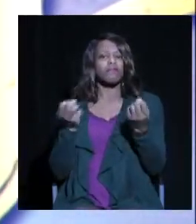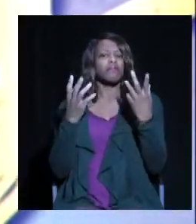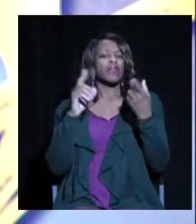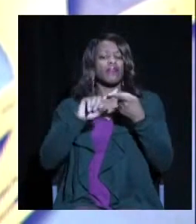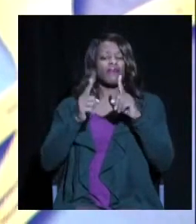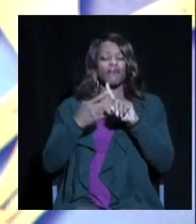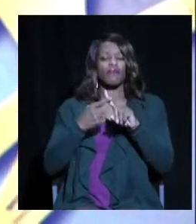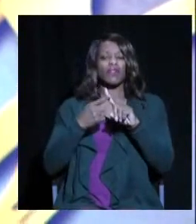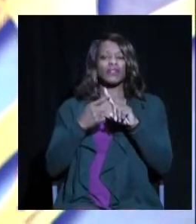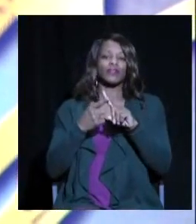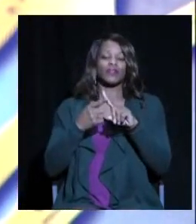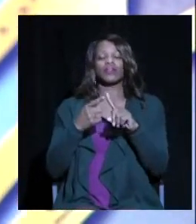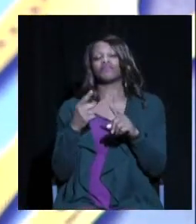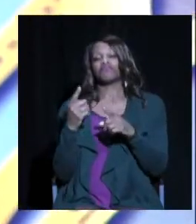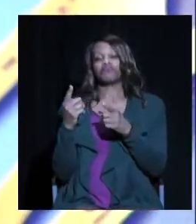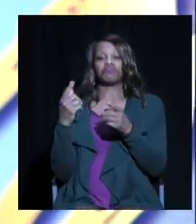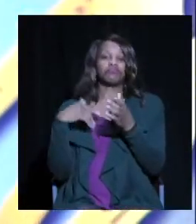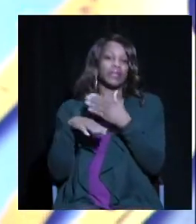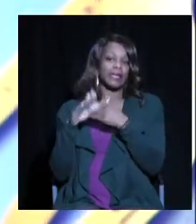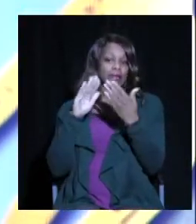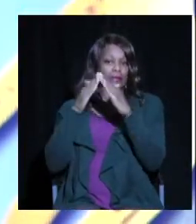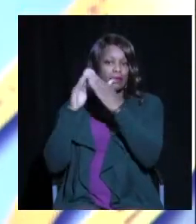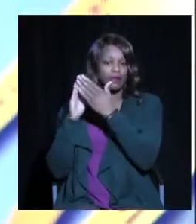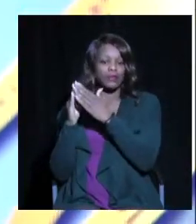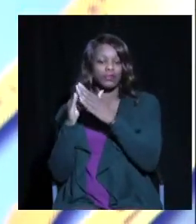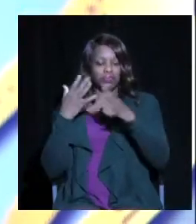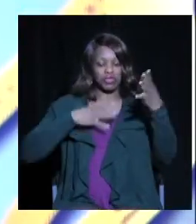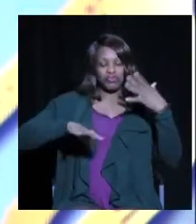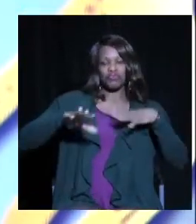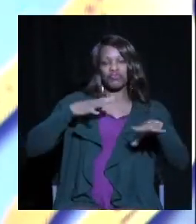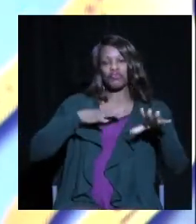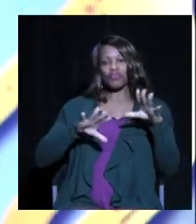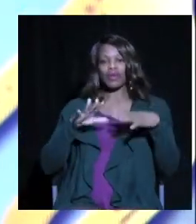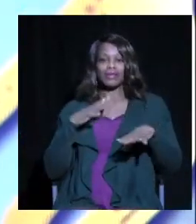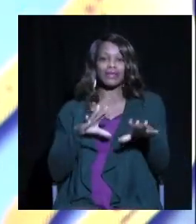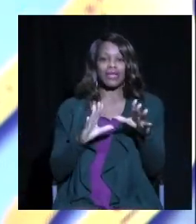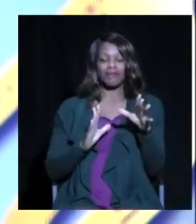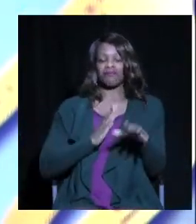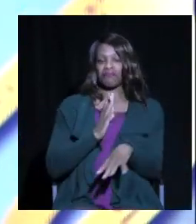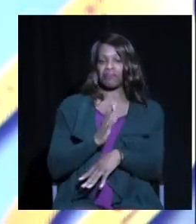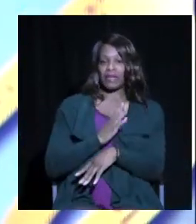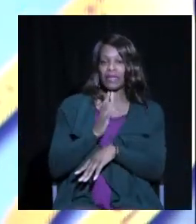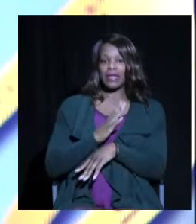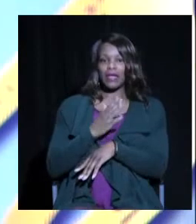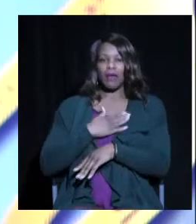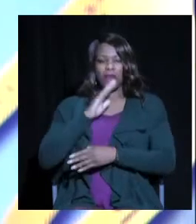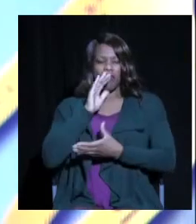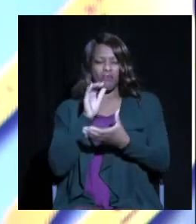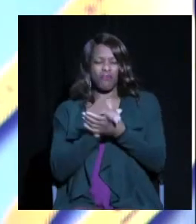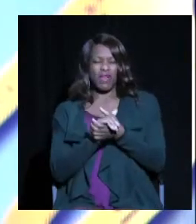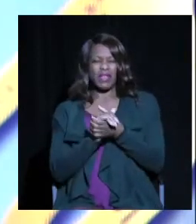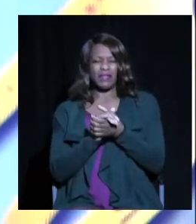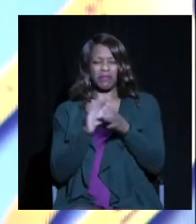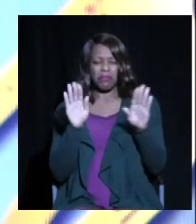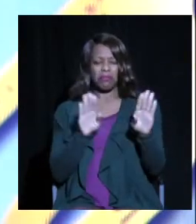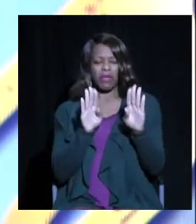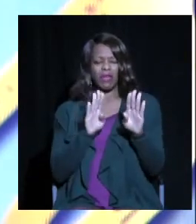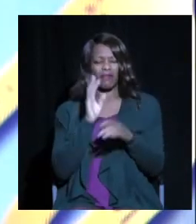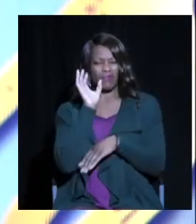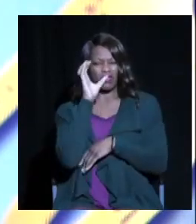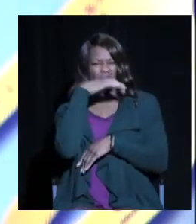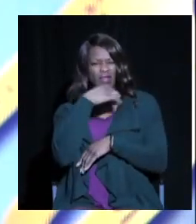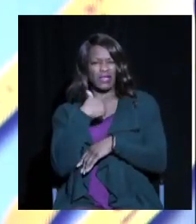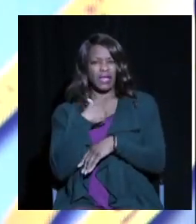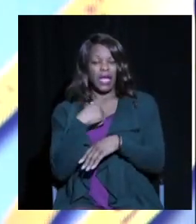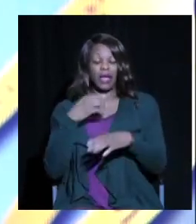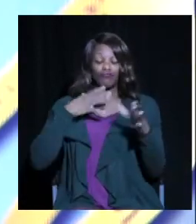so me and my wife dressed up. We're going to the party, and my wife is acting very strange this day. And so I'm